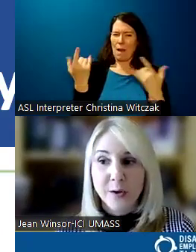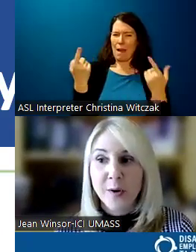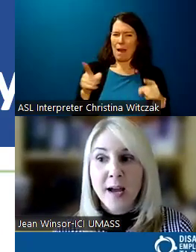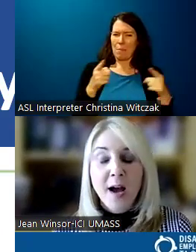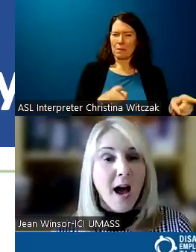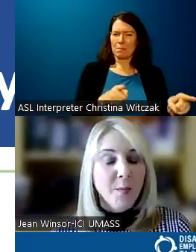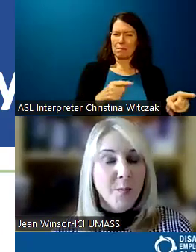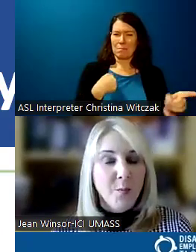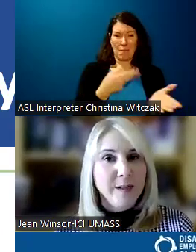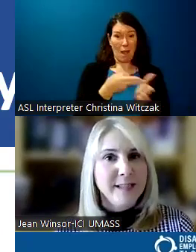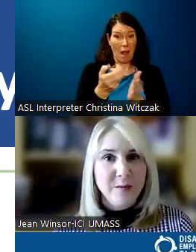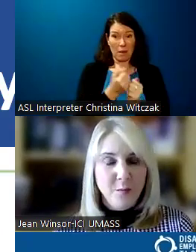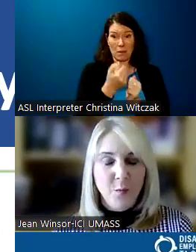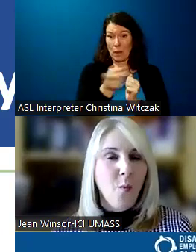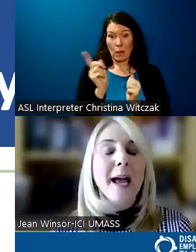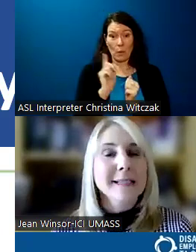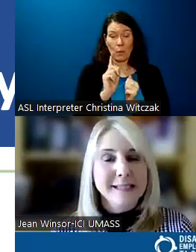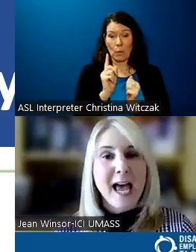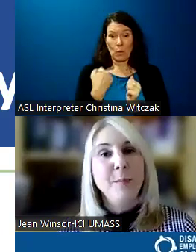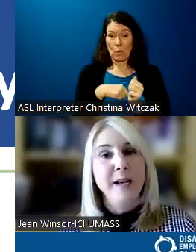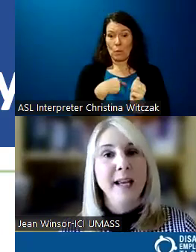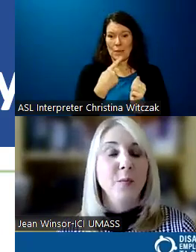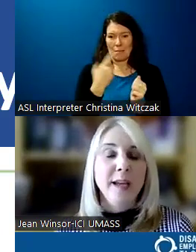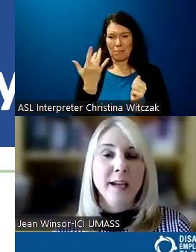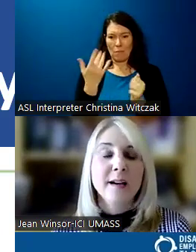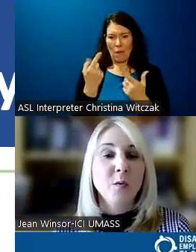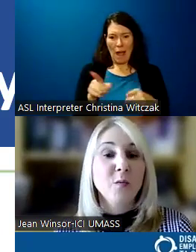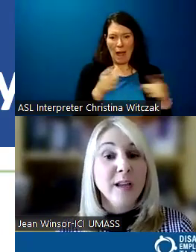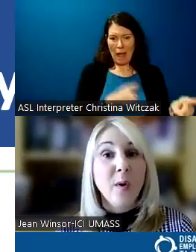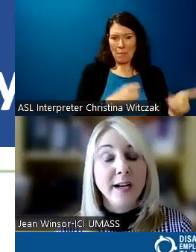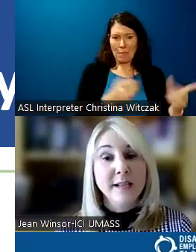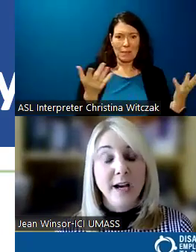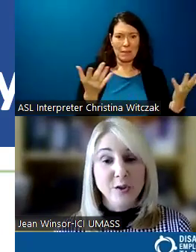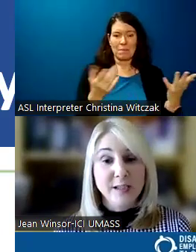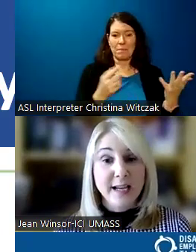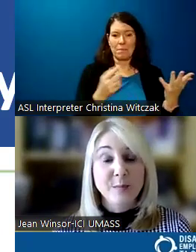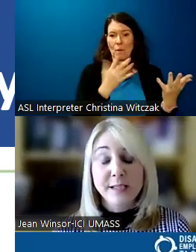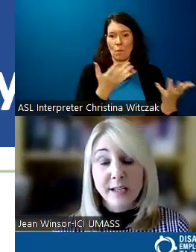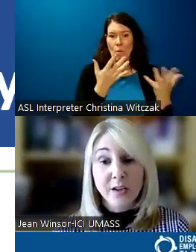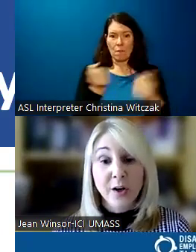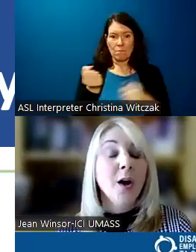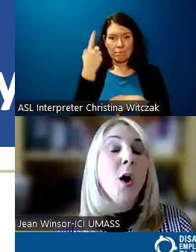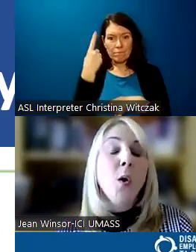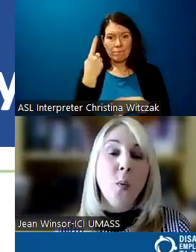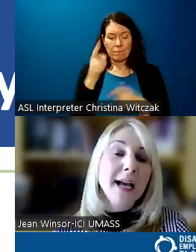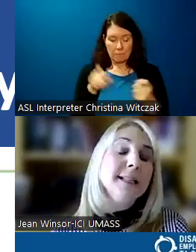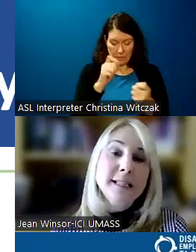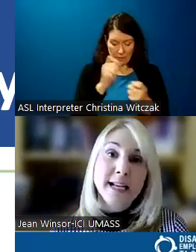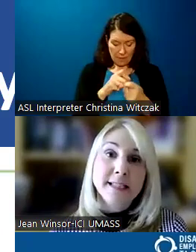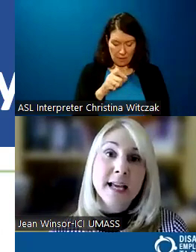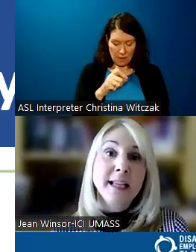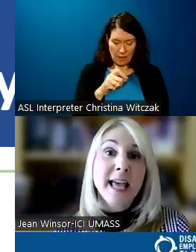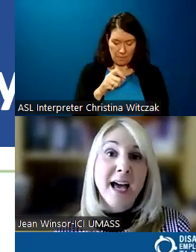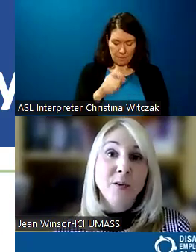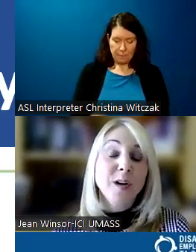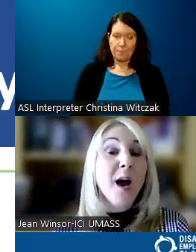with you. We said, why is this happening? And we really wanted to understand in particular why